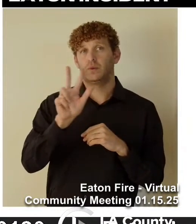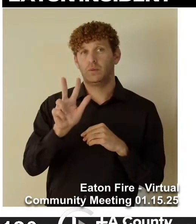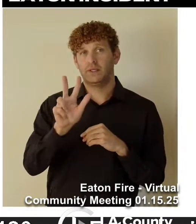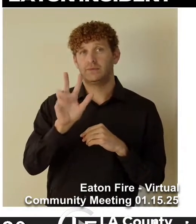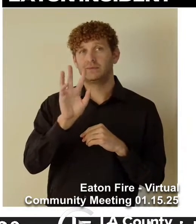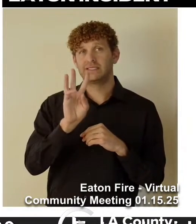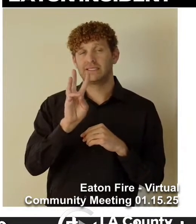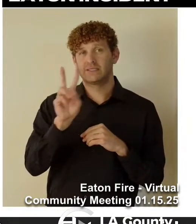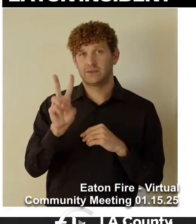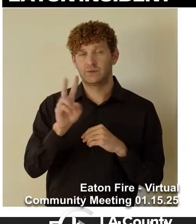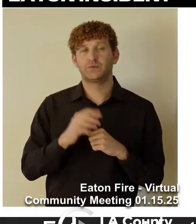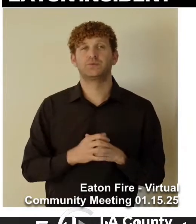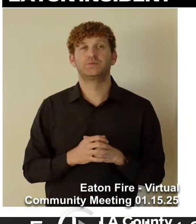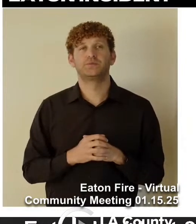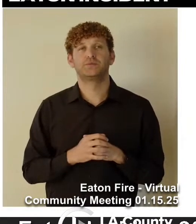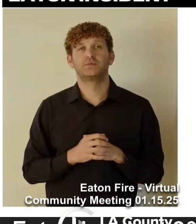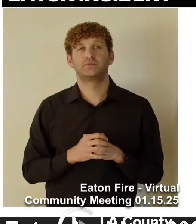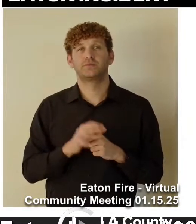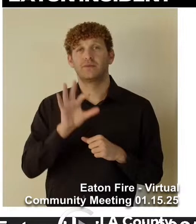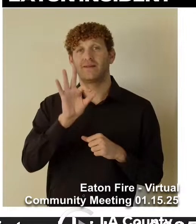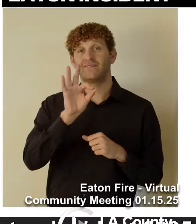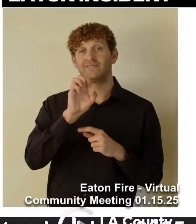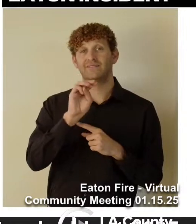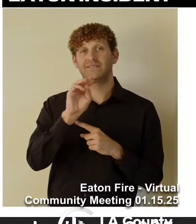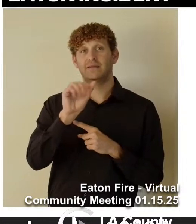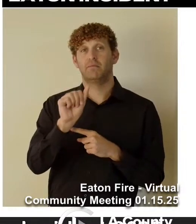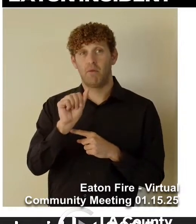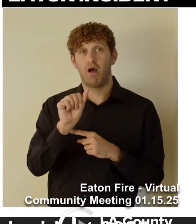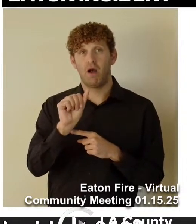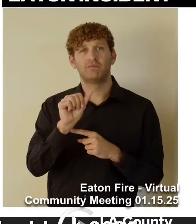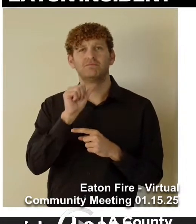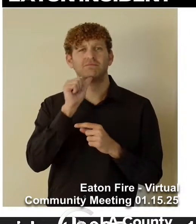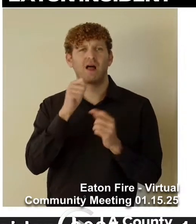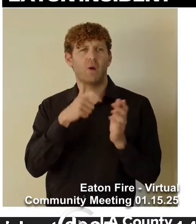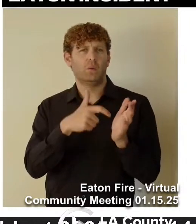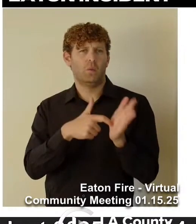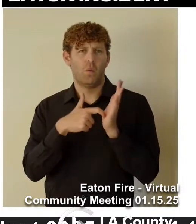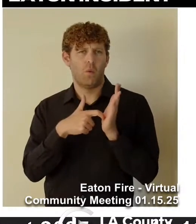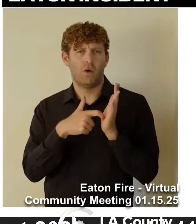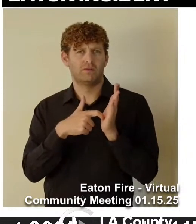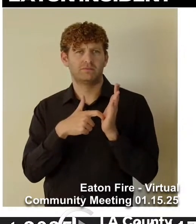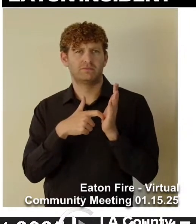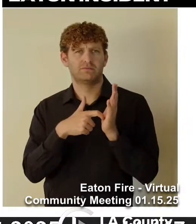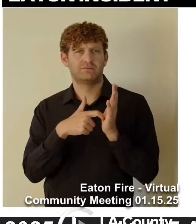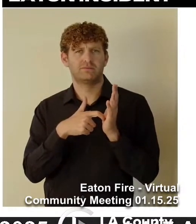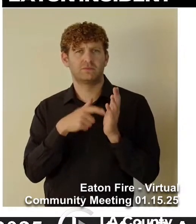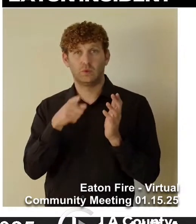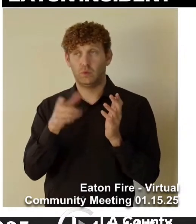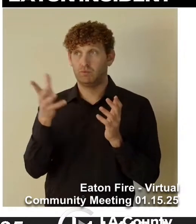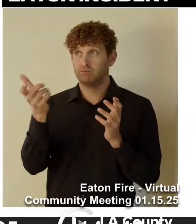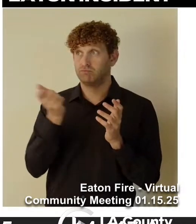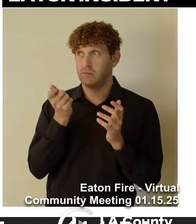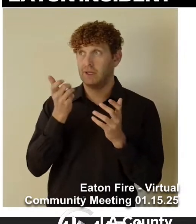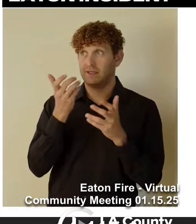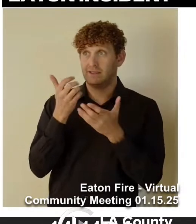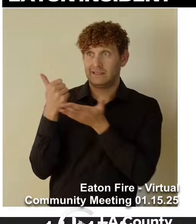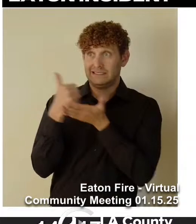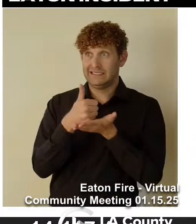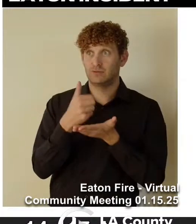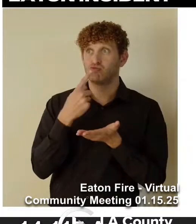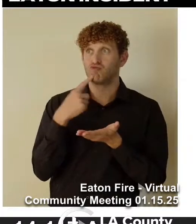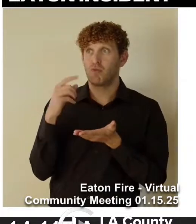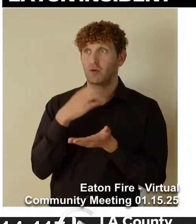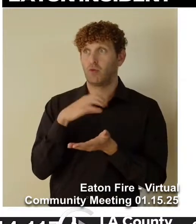1-800-621-3362. FEMA approval is not required to be eligible for Red Cross financial assistance.